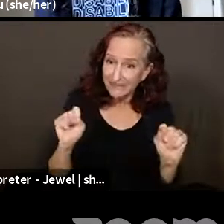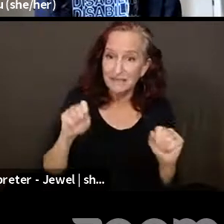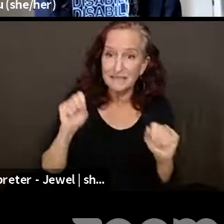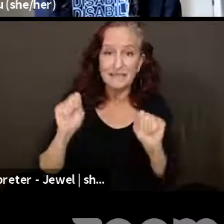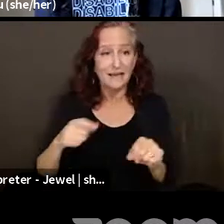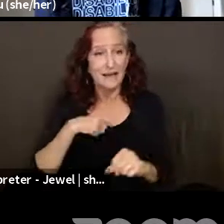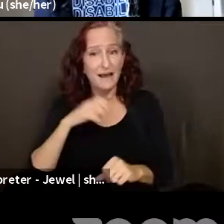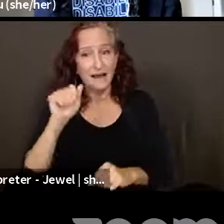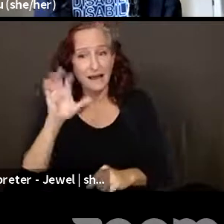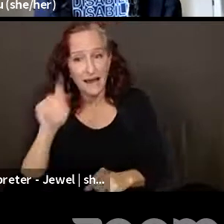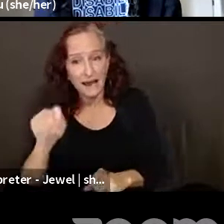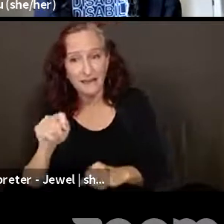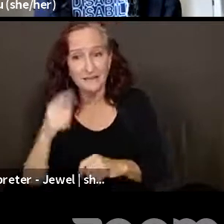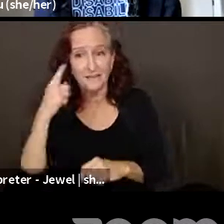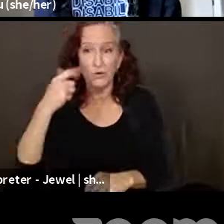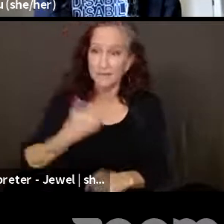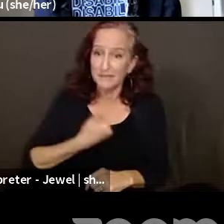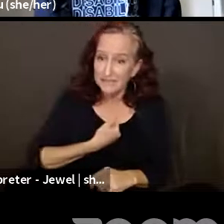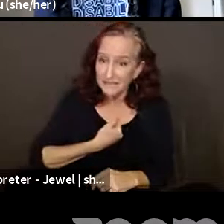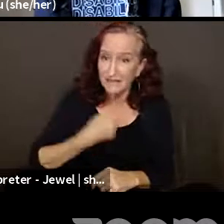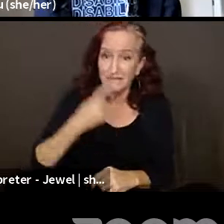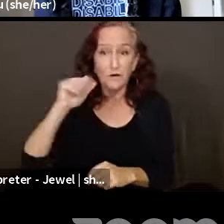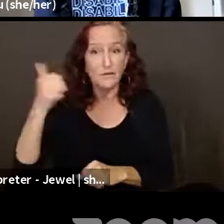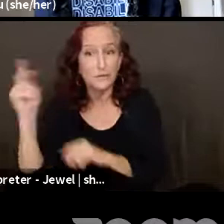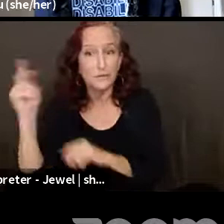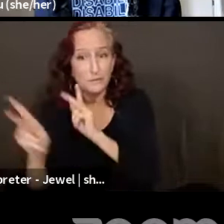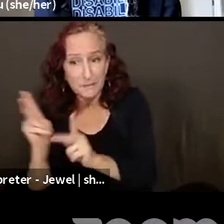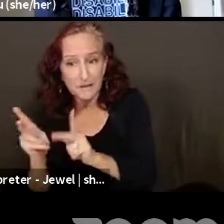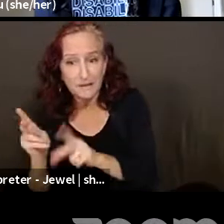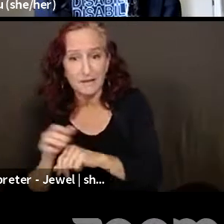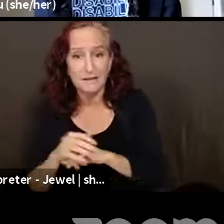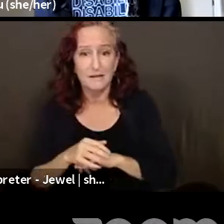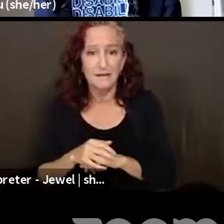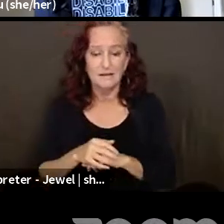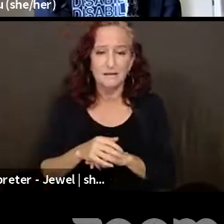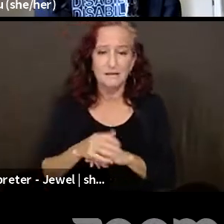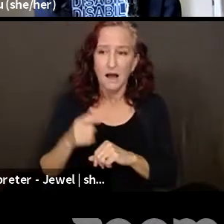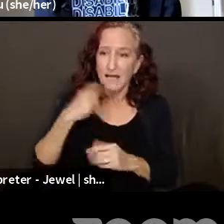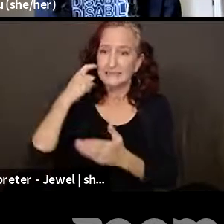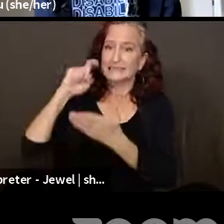or the other person? Other people I'm trying to be, have empathy towards.